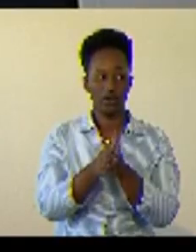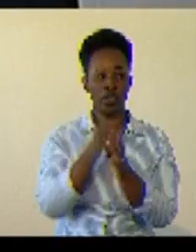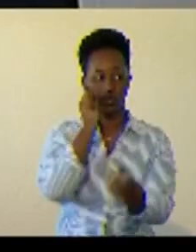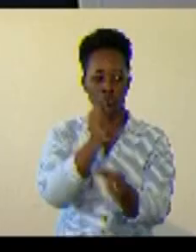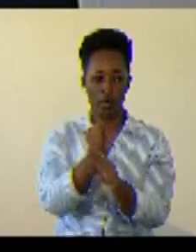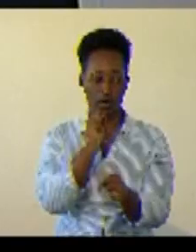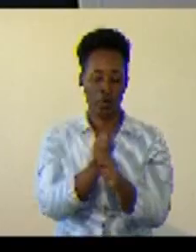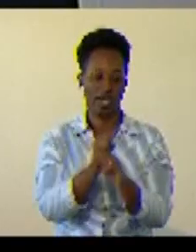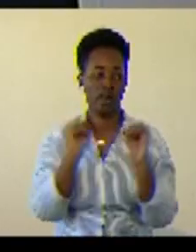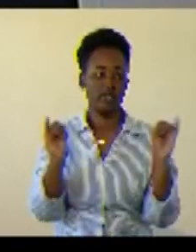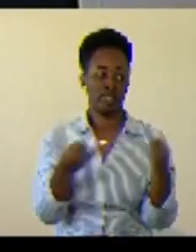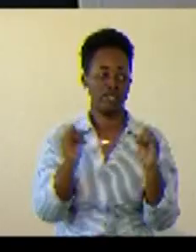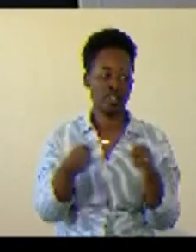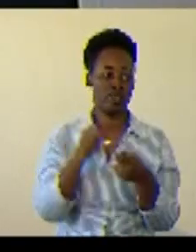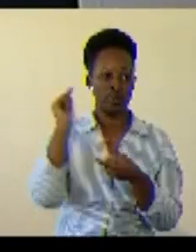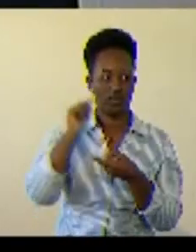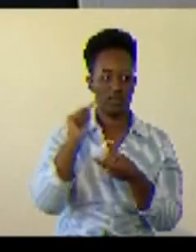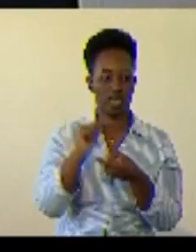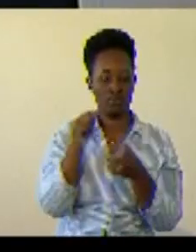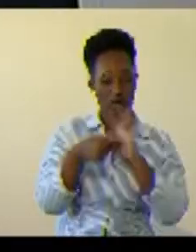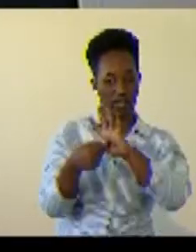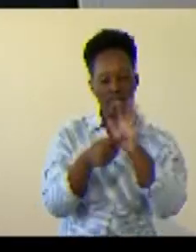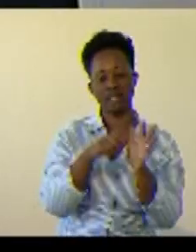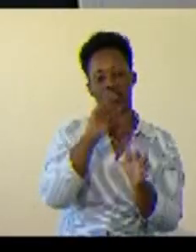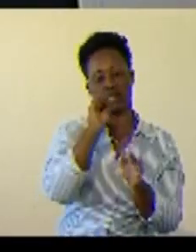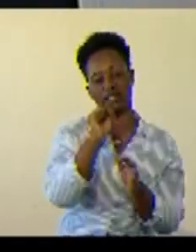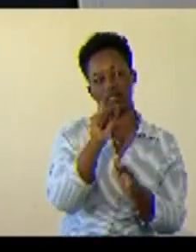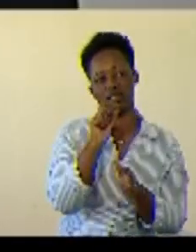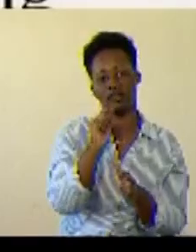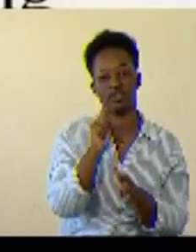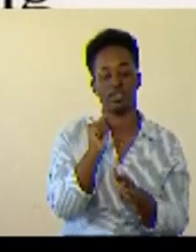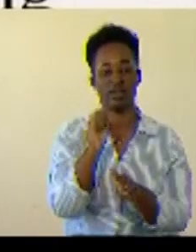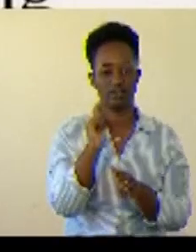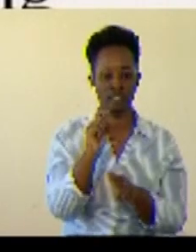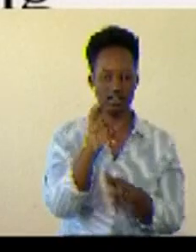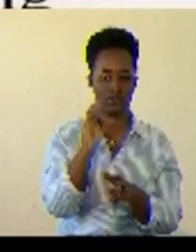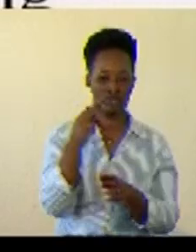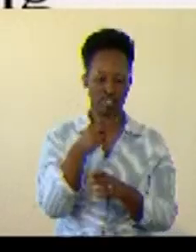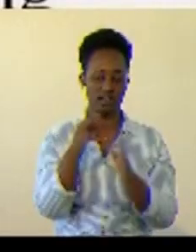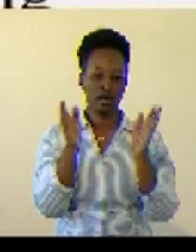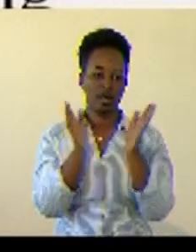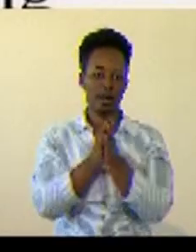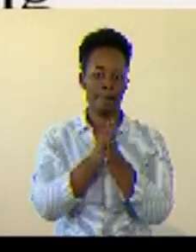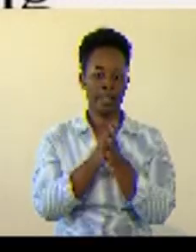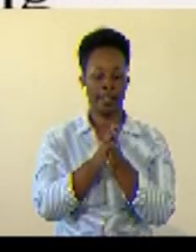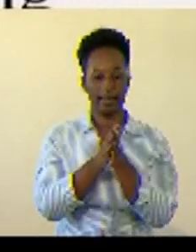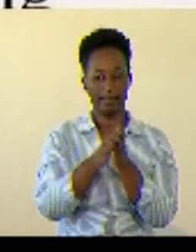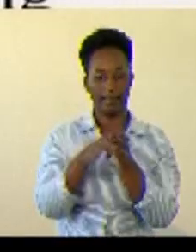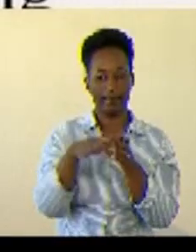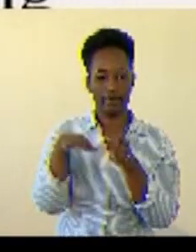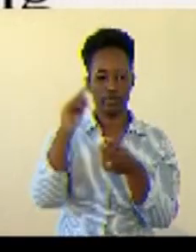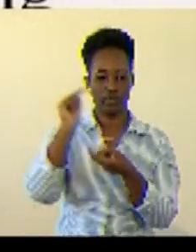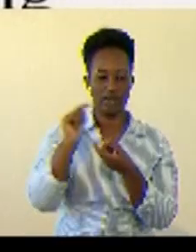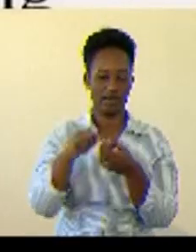reducing sugars, and non-reducing sugars. But today we are going to do two practical lessons. One